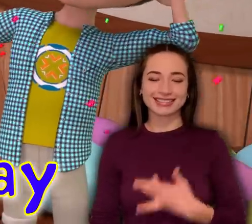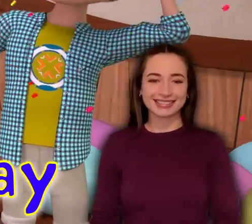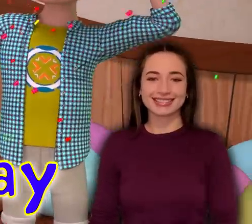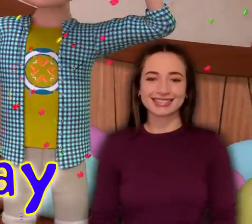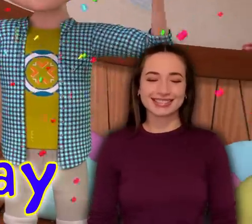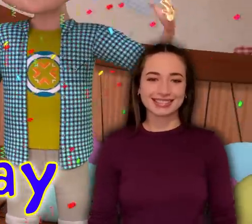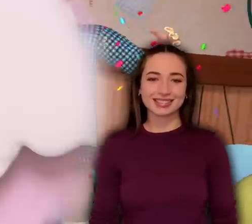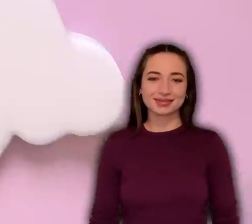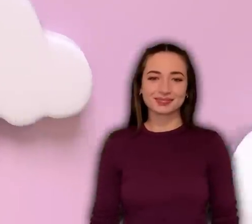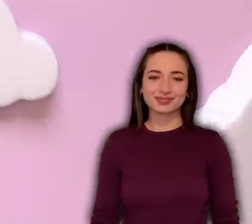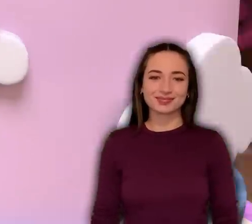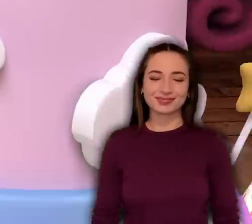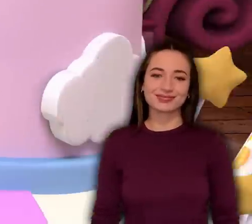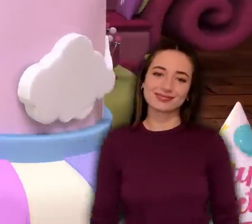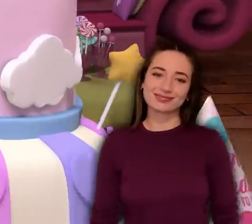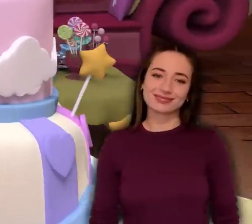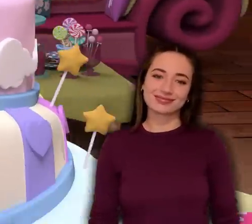happy birthday